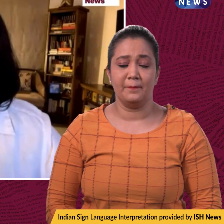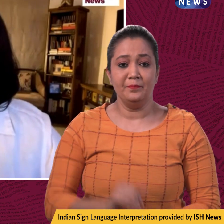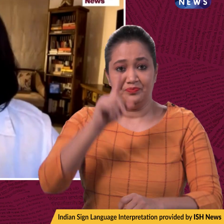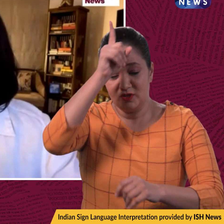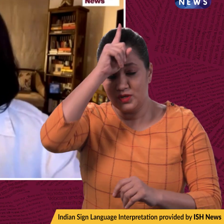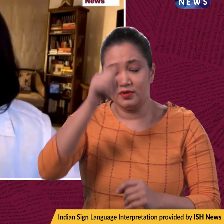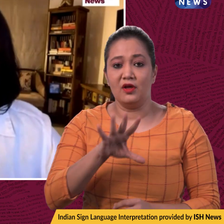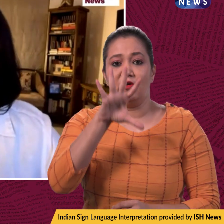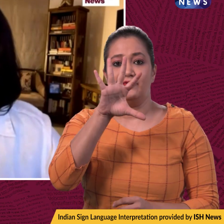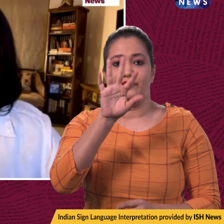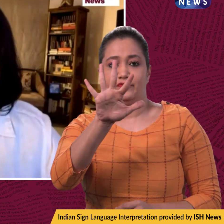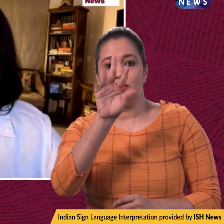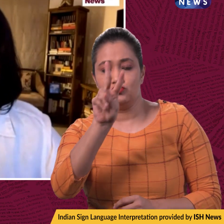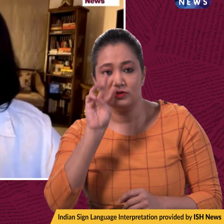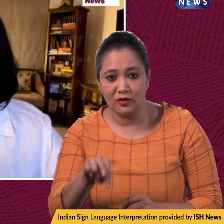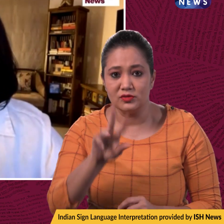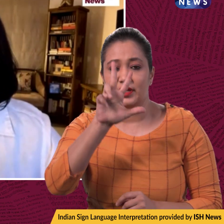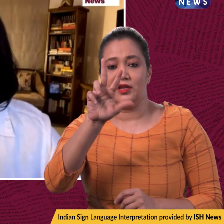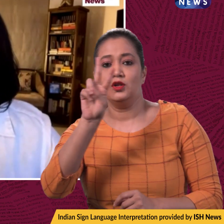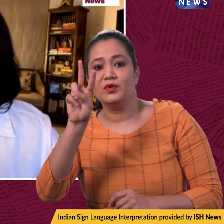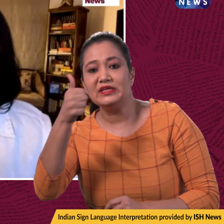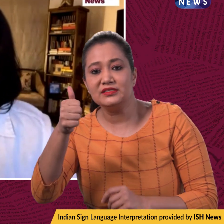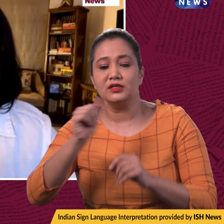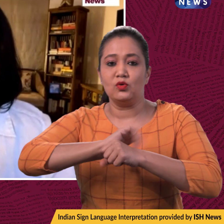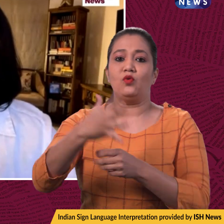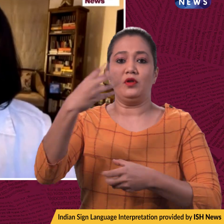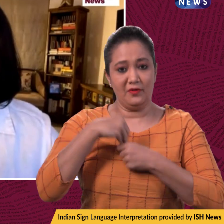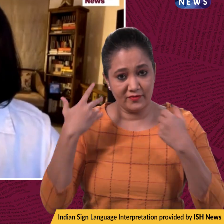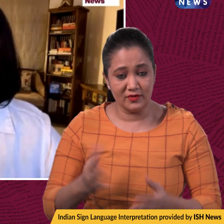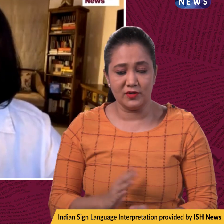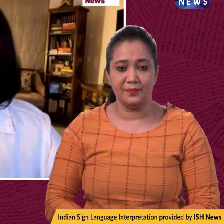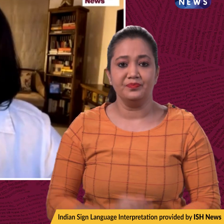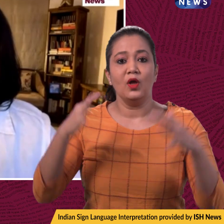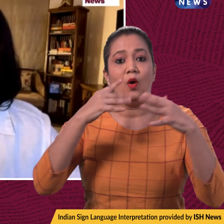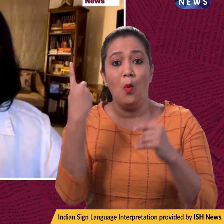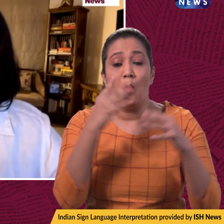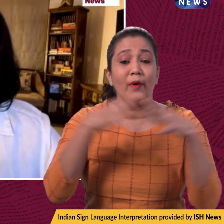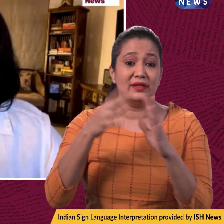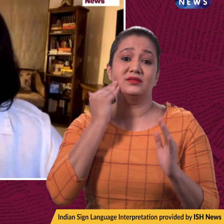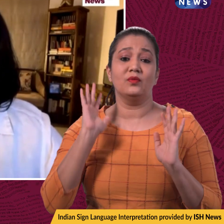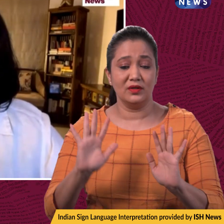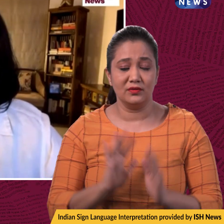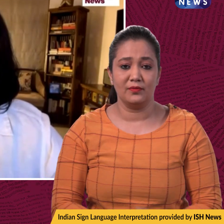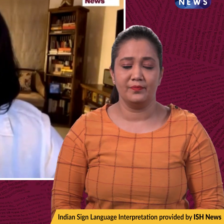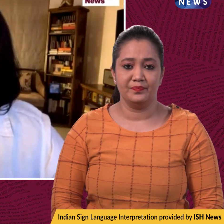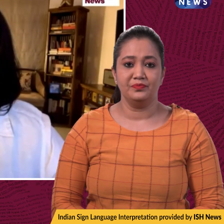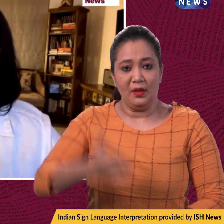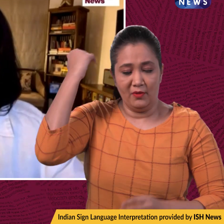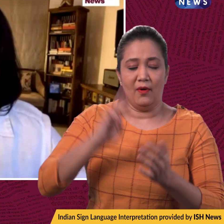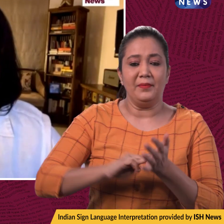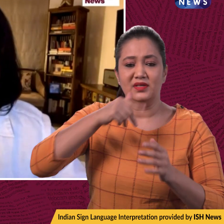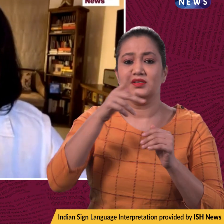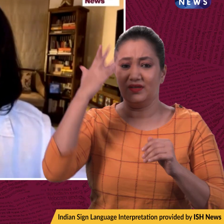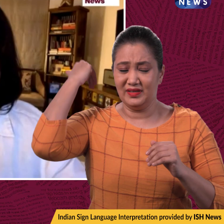Germany reported 52,826 COVID cases on Wednesday alone. Germany's health minister had